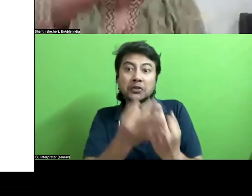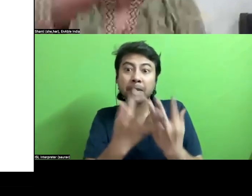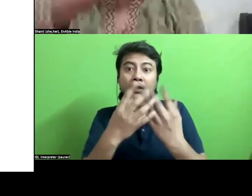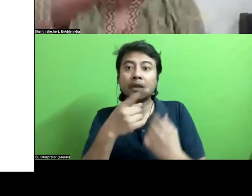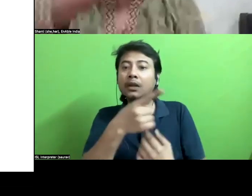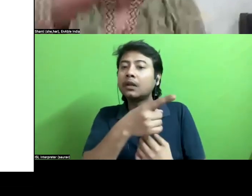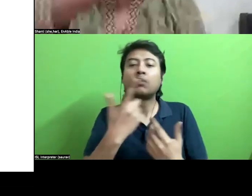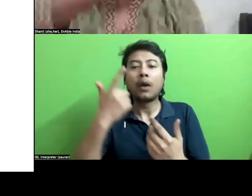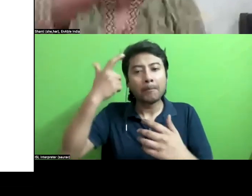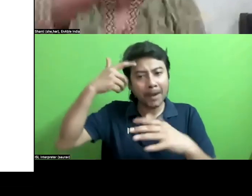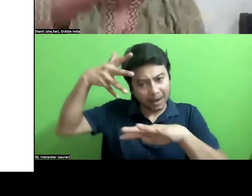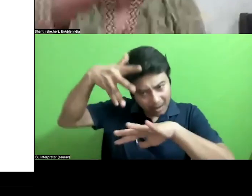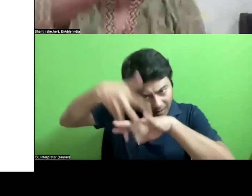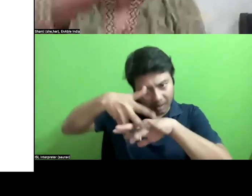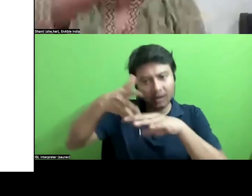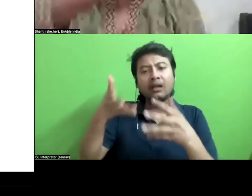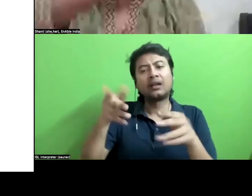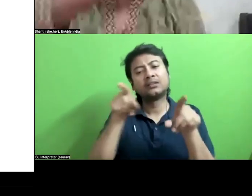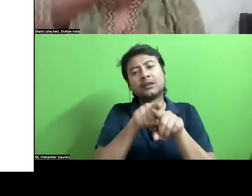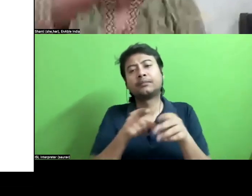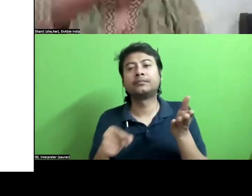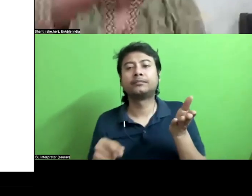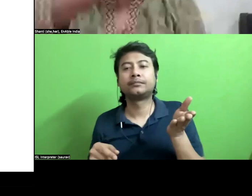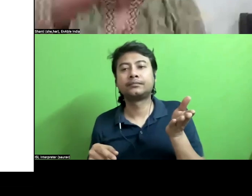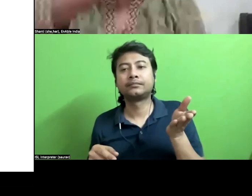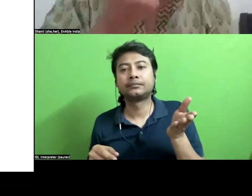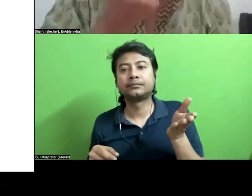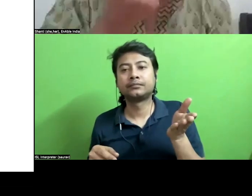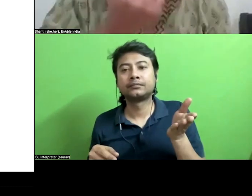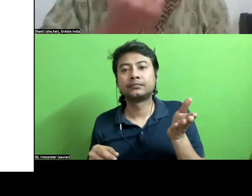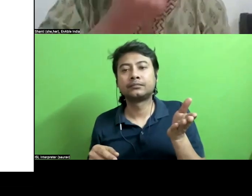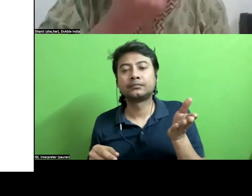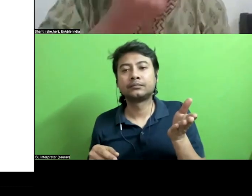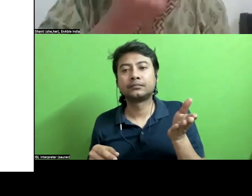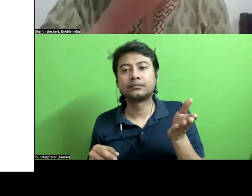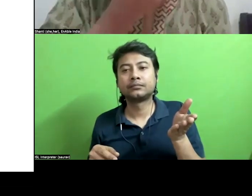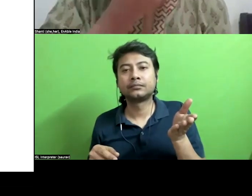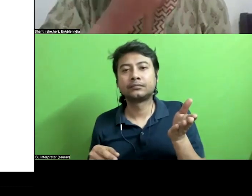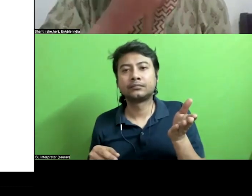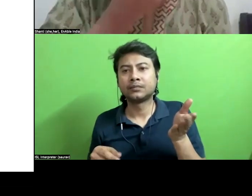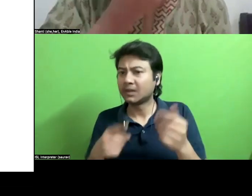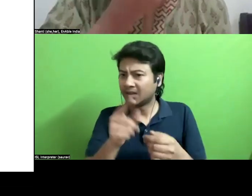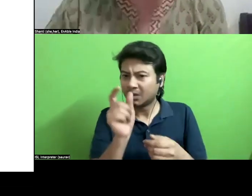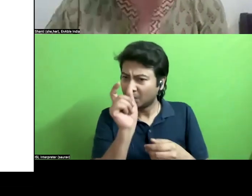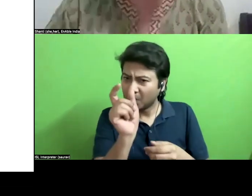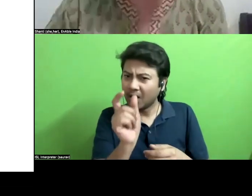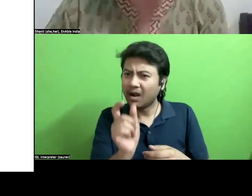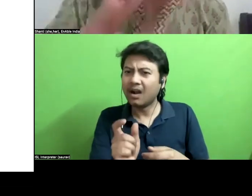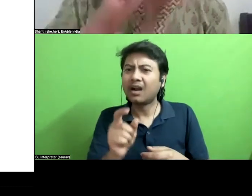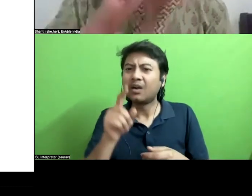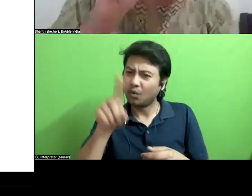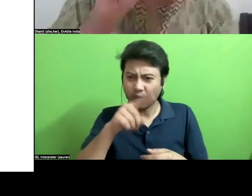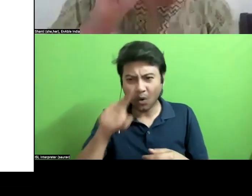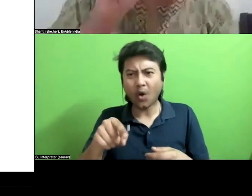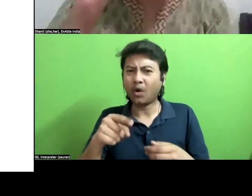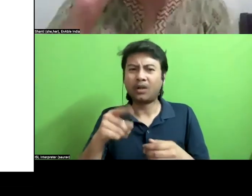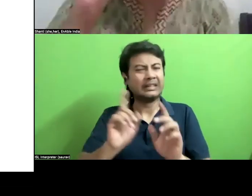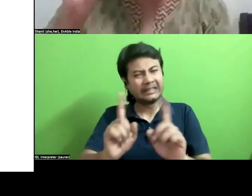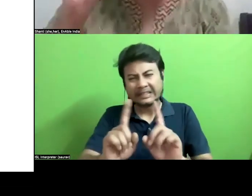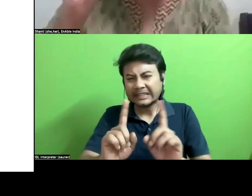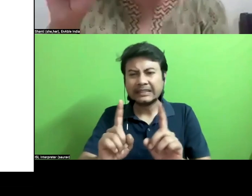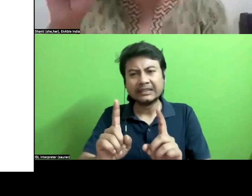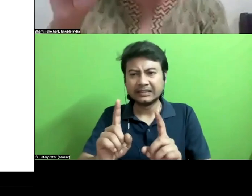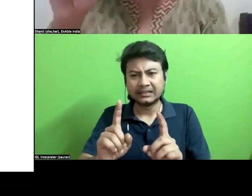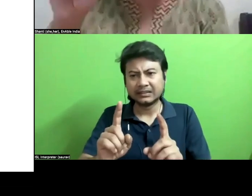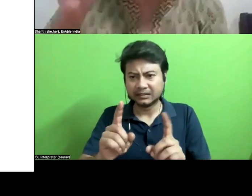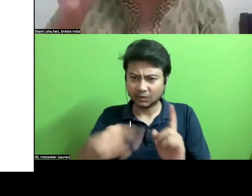I'm just talking something that is deeply inside us. We know why we don't want that wrong language, but we need to understand why it is important, right? It strengthens the